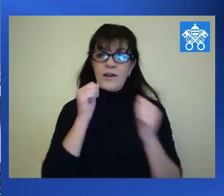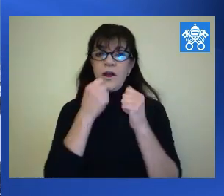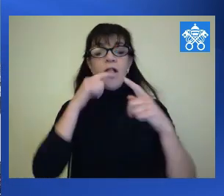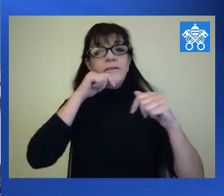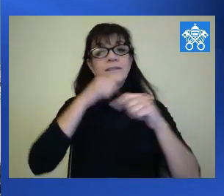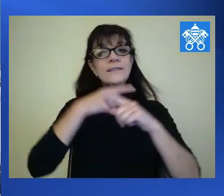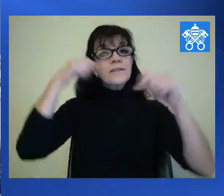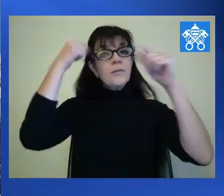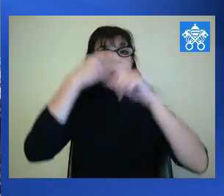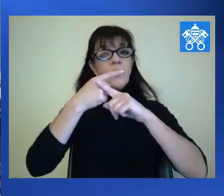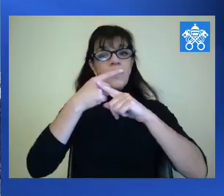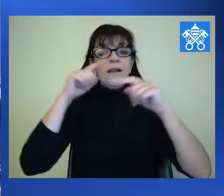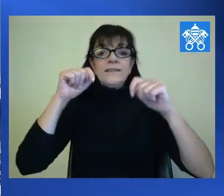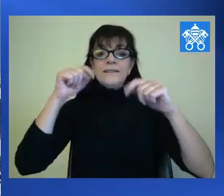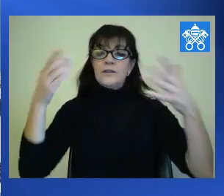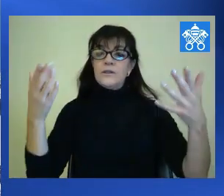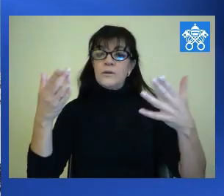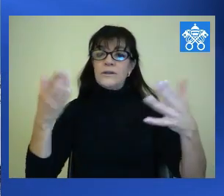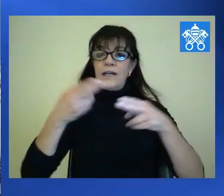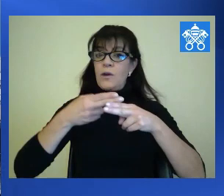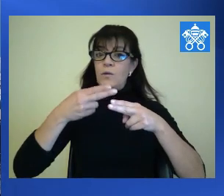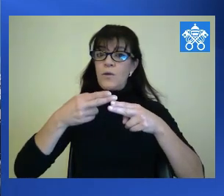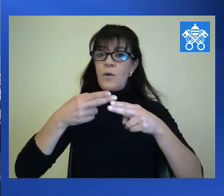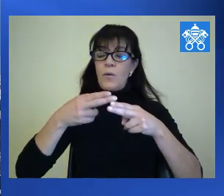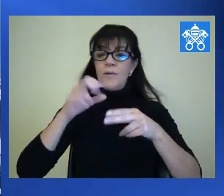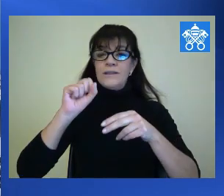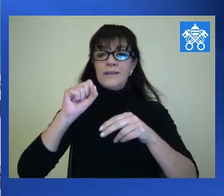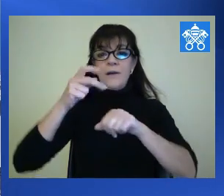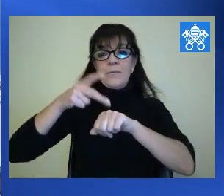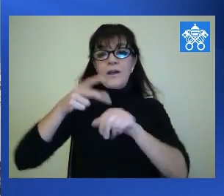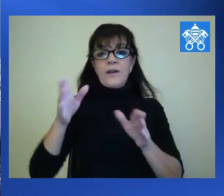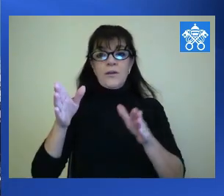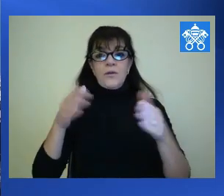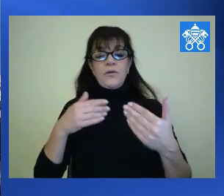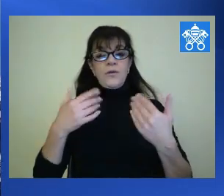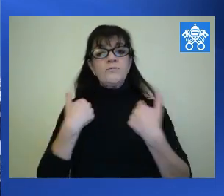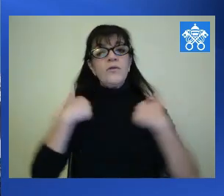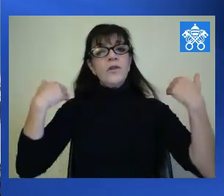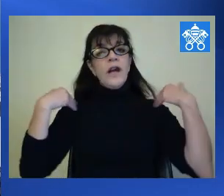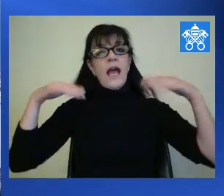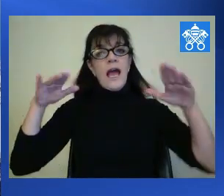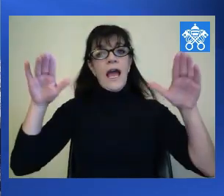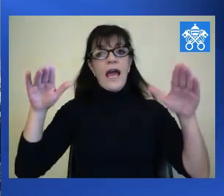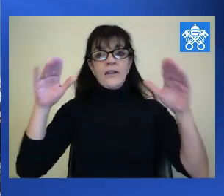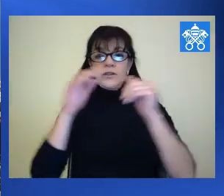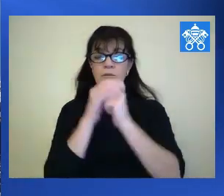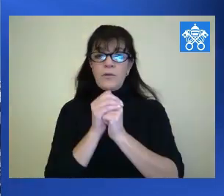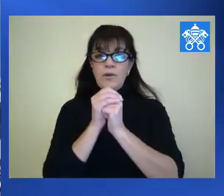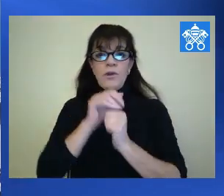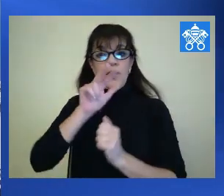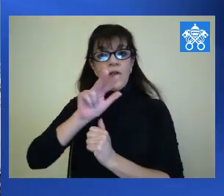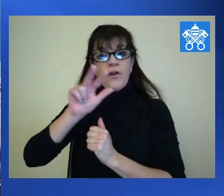and all of our brothers and sisters here in St. Peter's Square for the recitation of the Angelus on